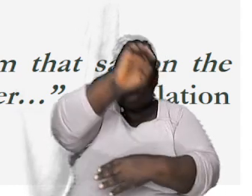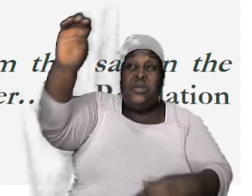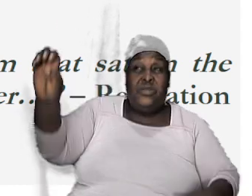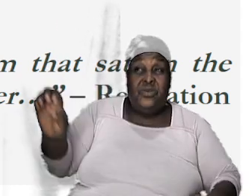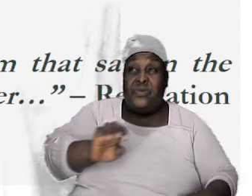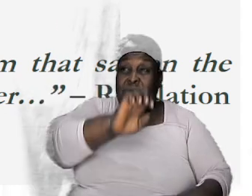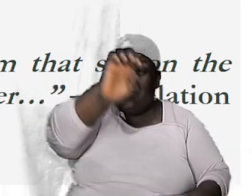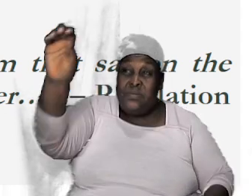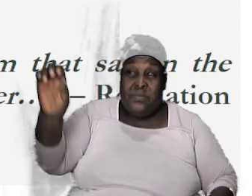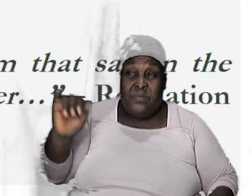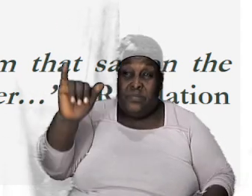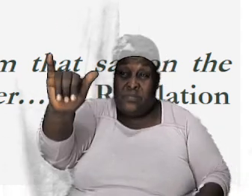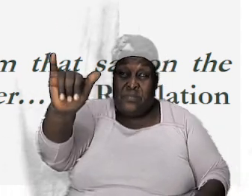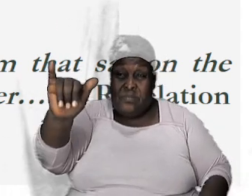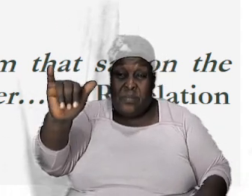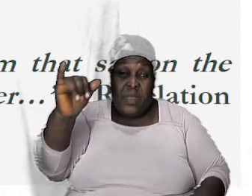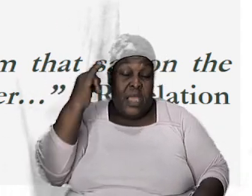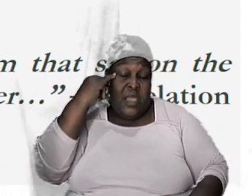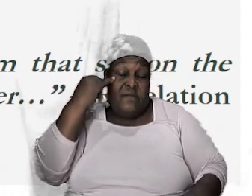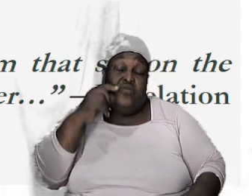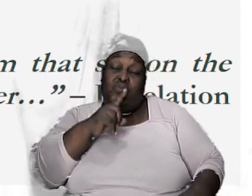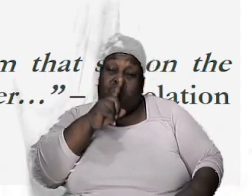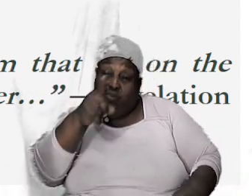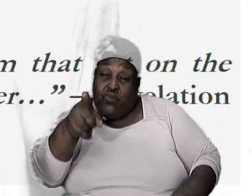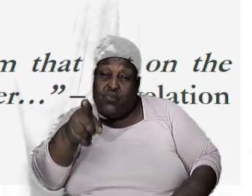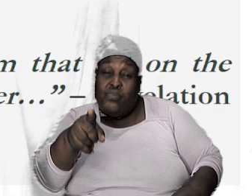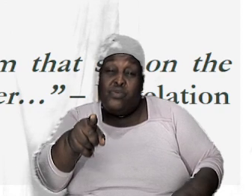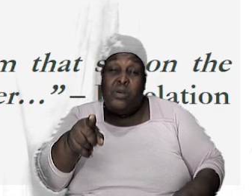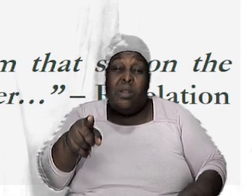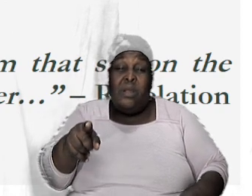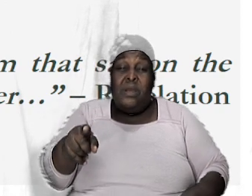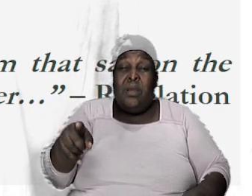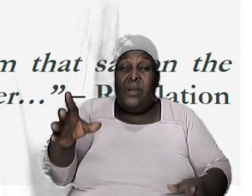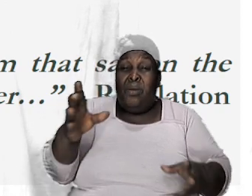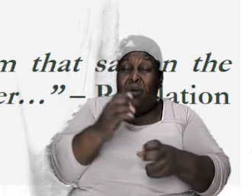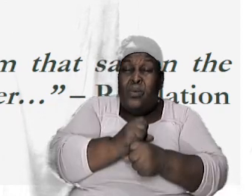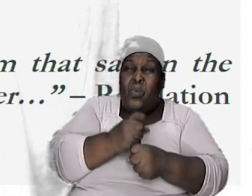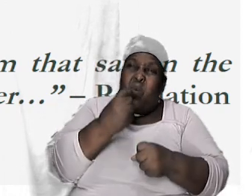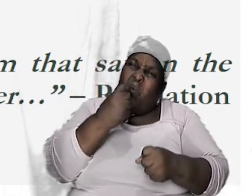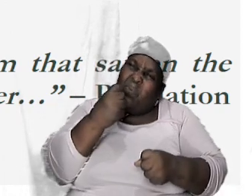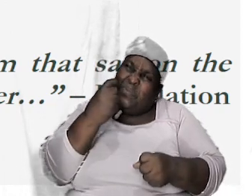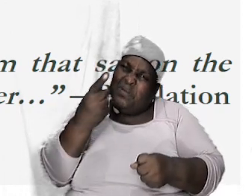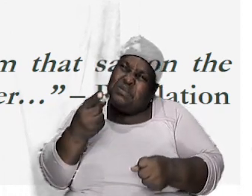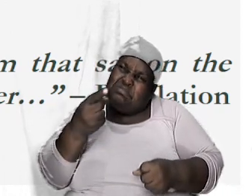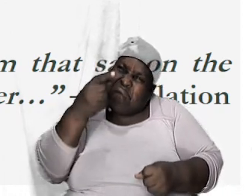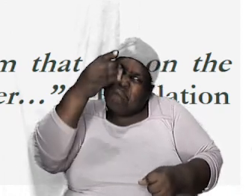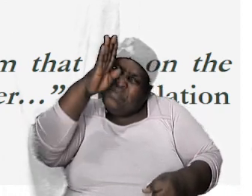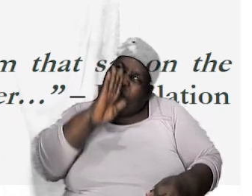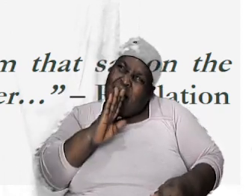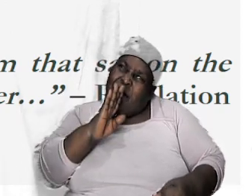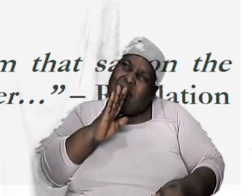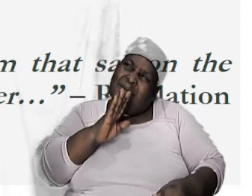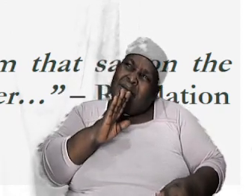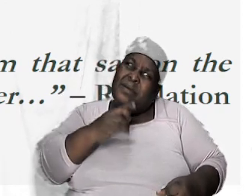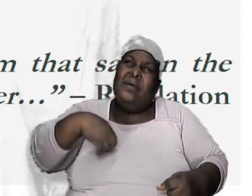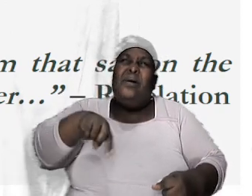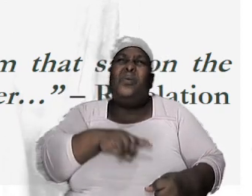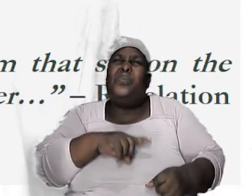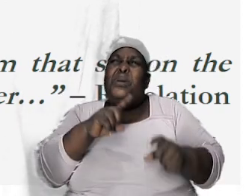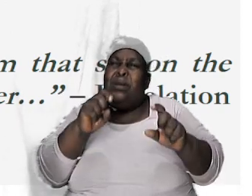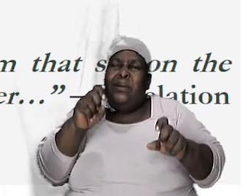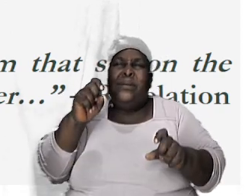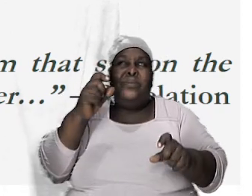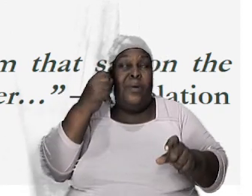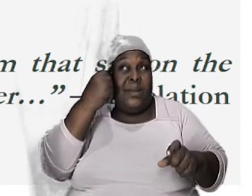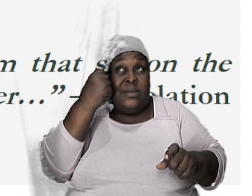means that if we are going to truly grasp who this God is, amen, we need to grasp this whole concept